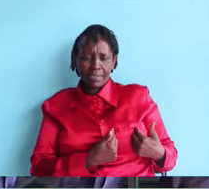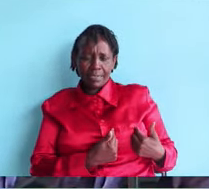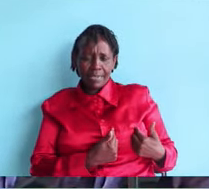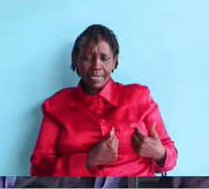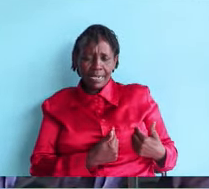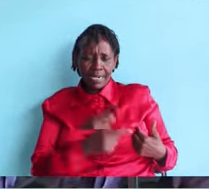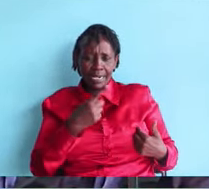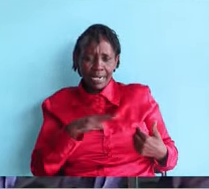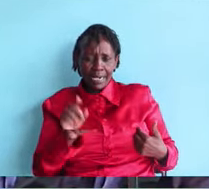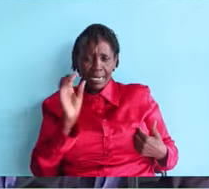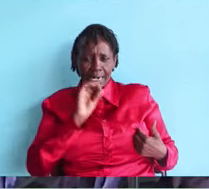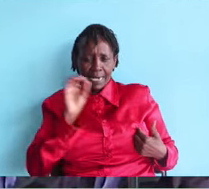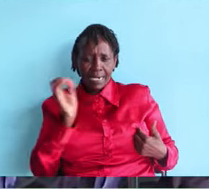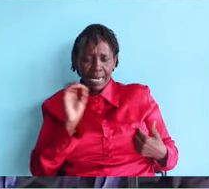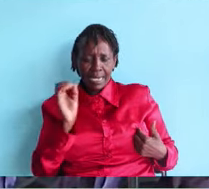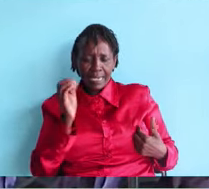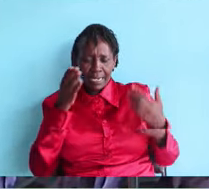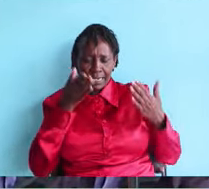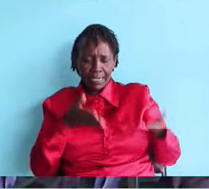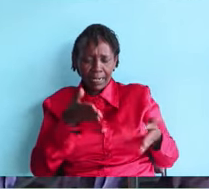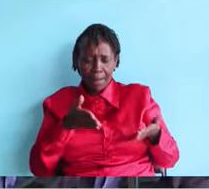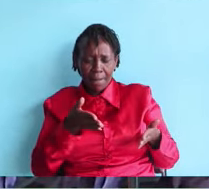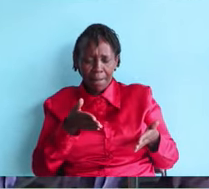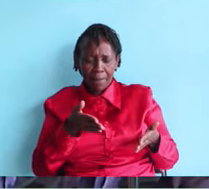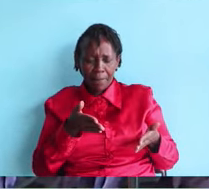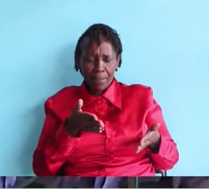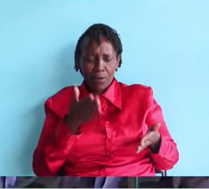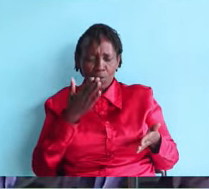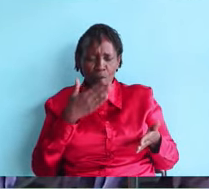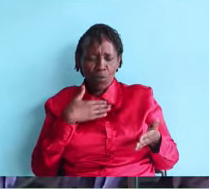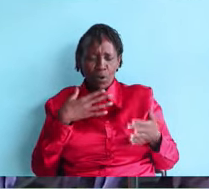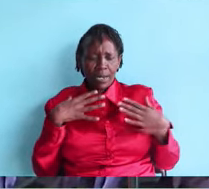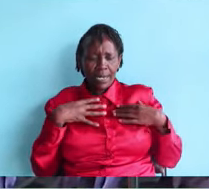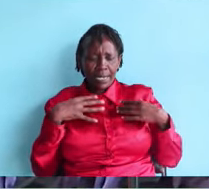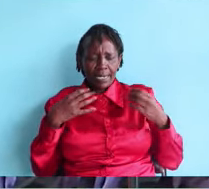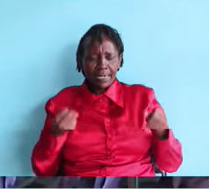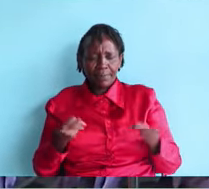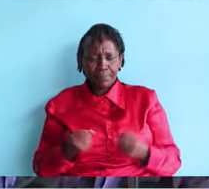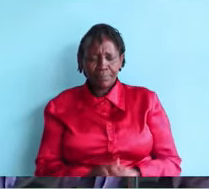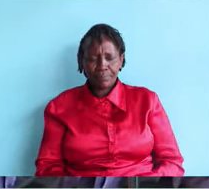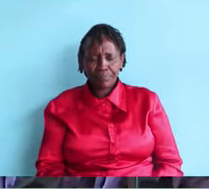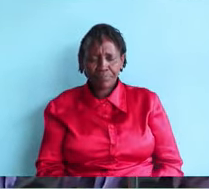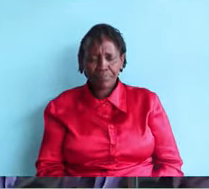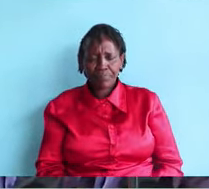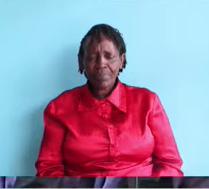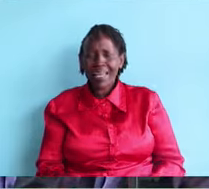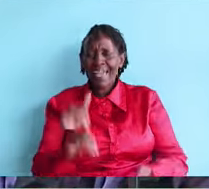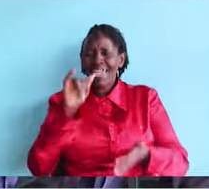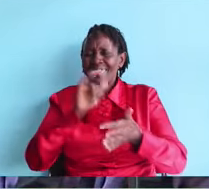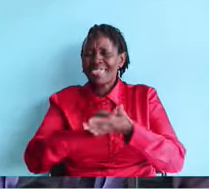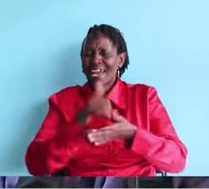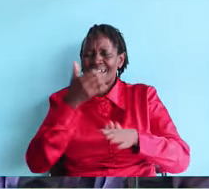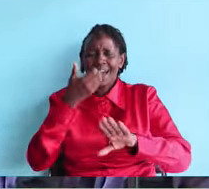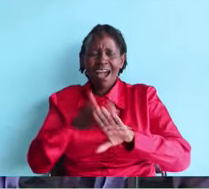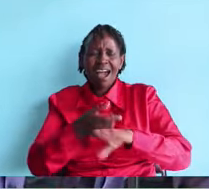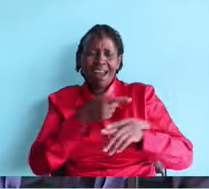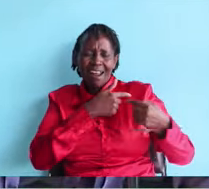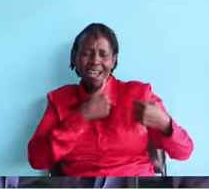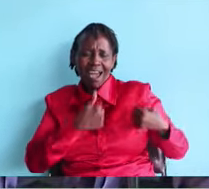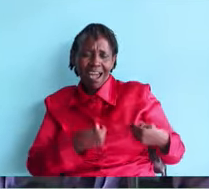right in this community, that they will find healing in the arms of Jesus. That the hard hearts